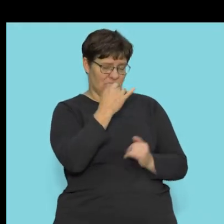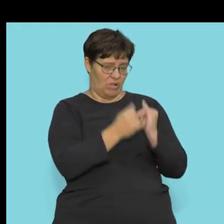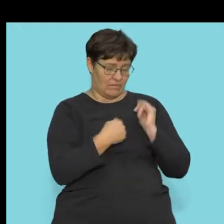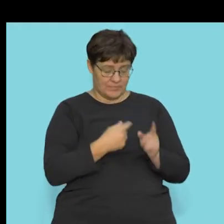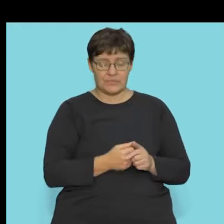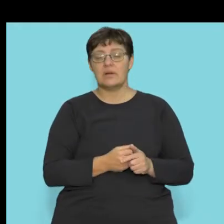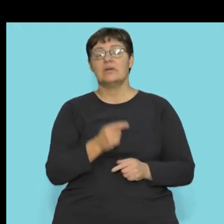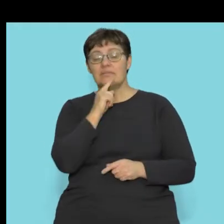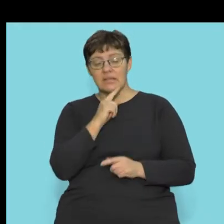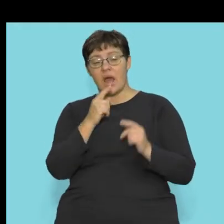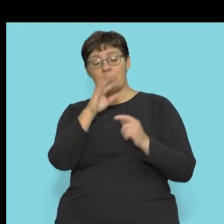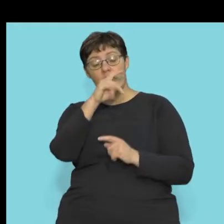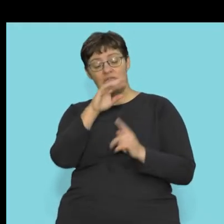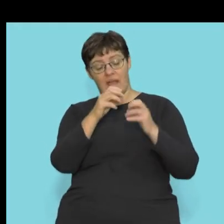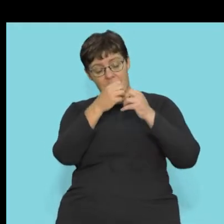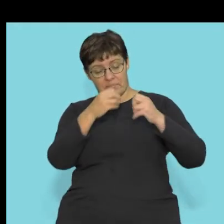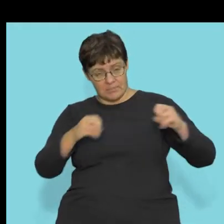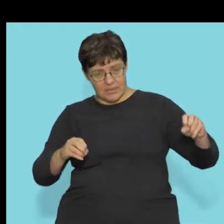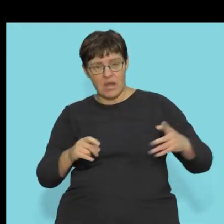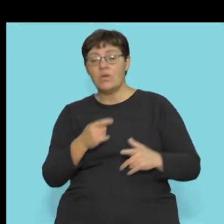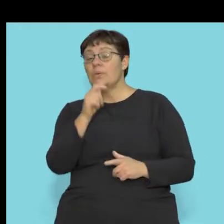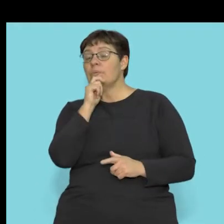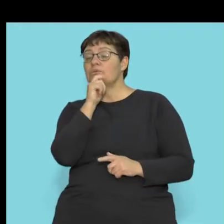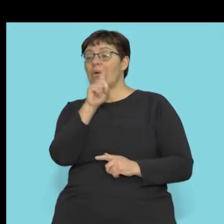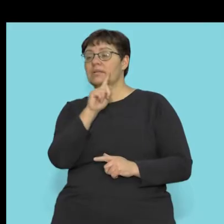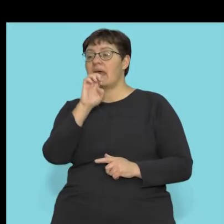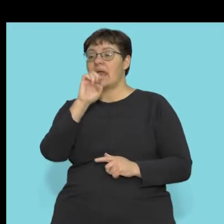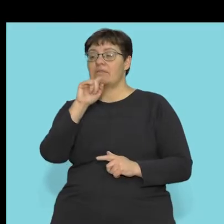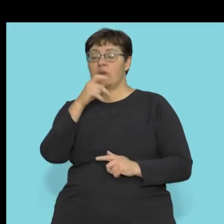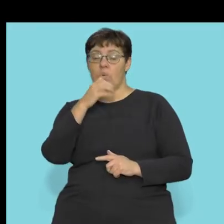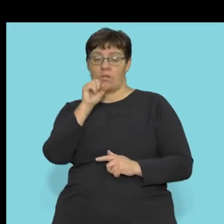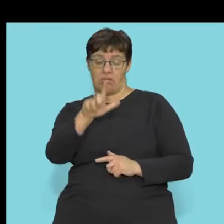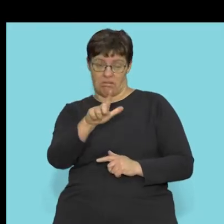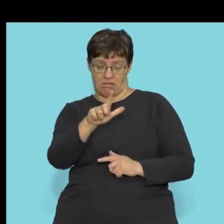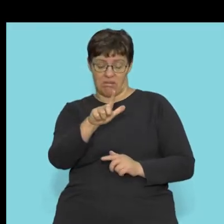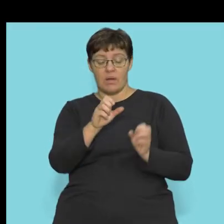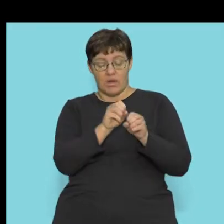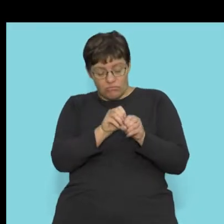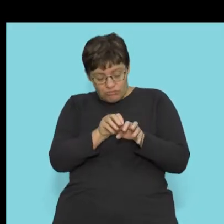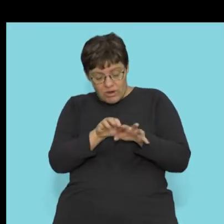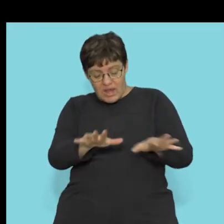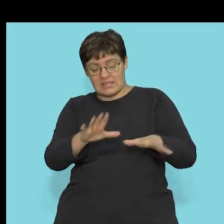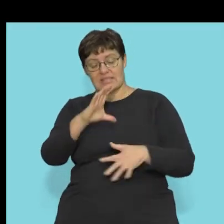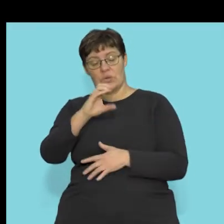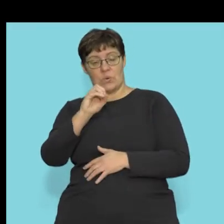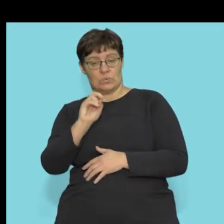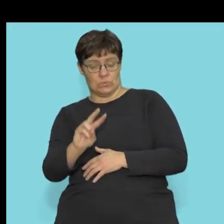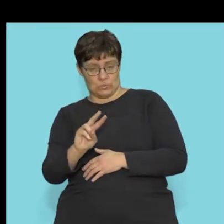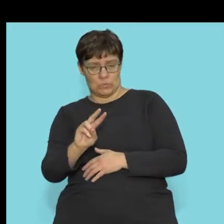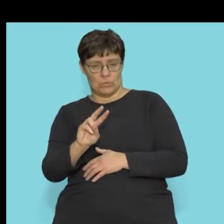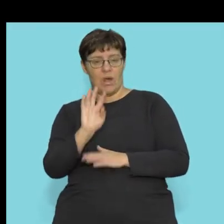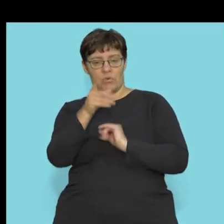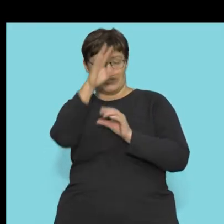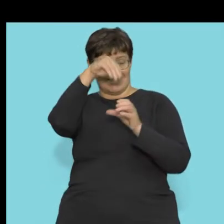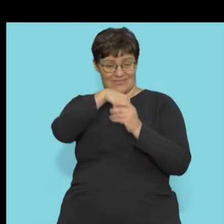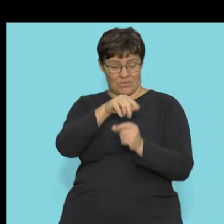This further breaks down the pyruvic acid, forming ethanol, which is then releasing carbon dioxide in